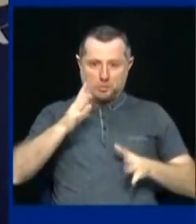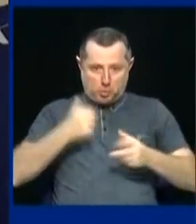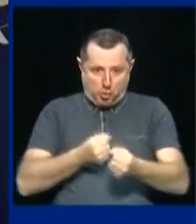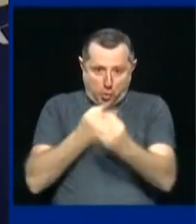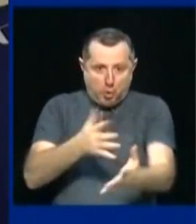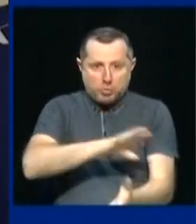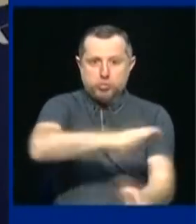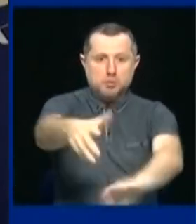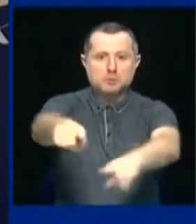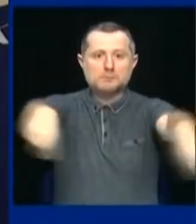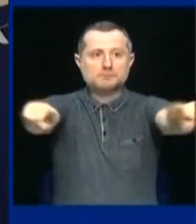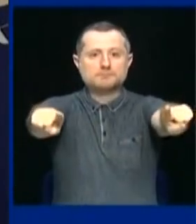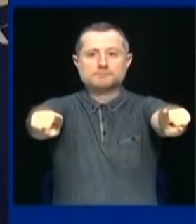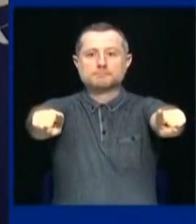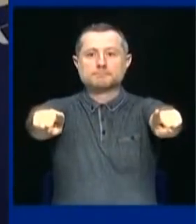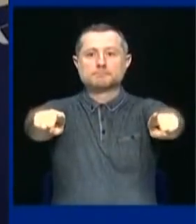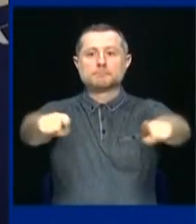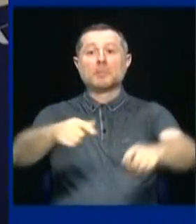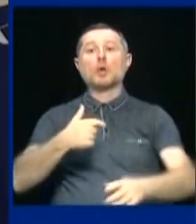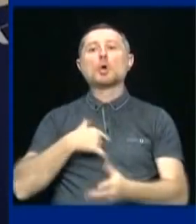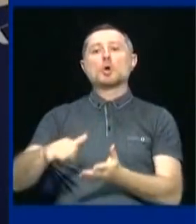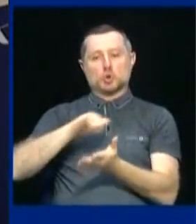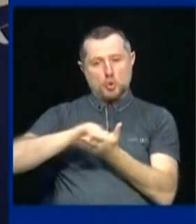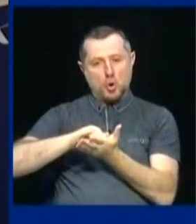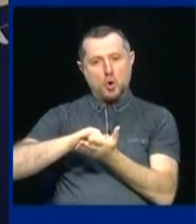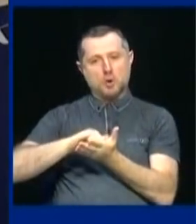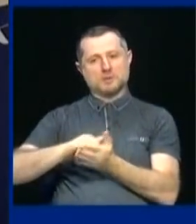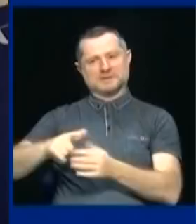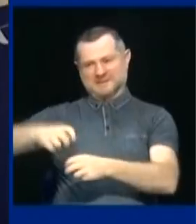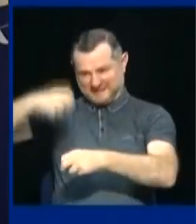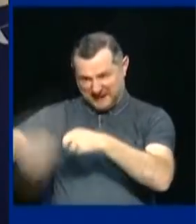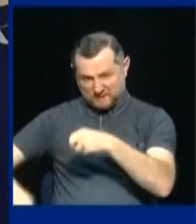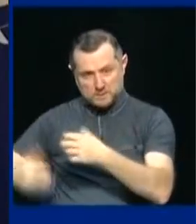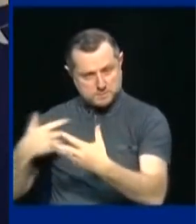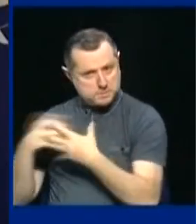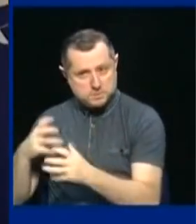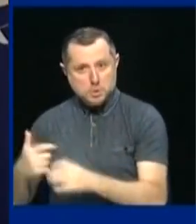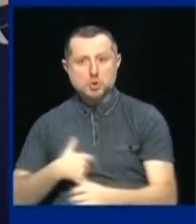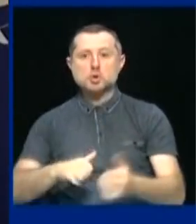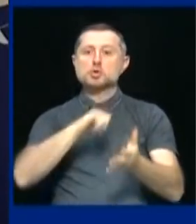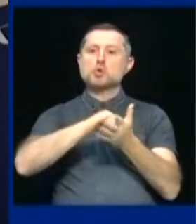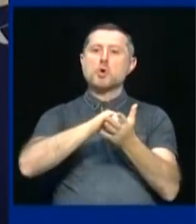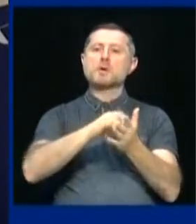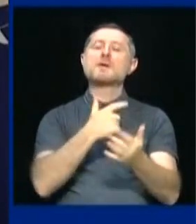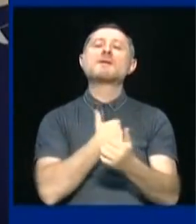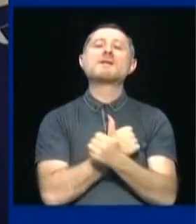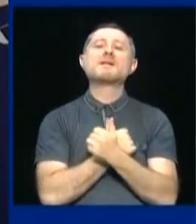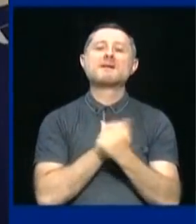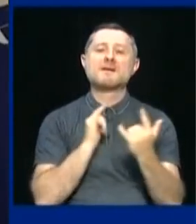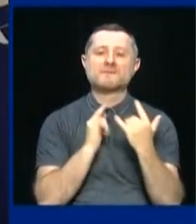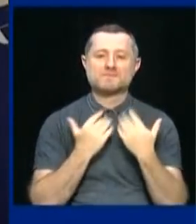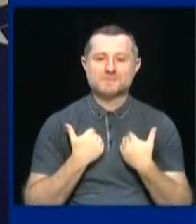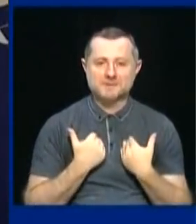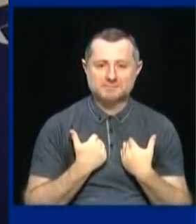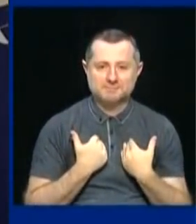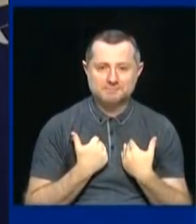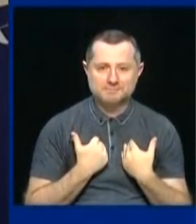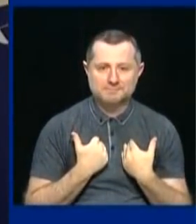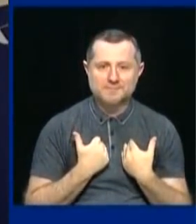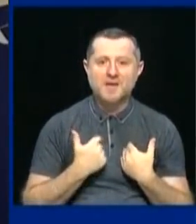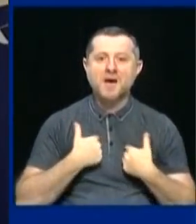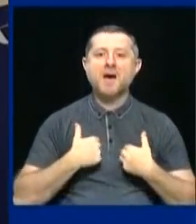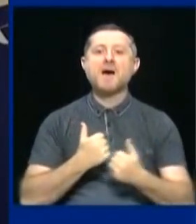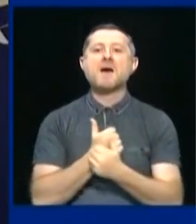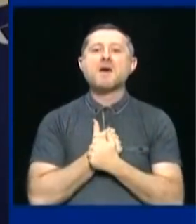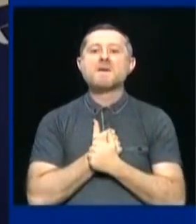New York tough means New York loving. And I love New York. And I love